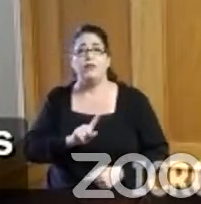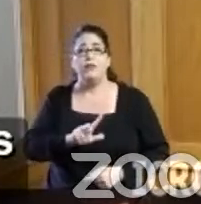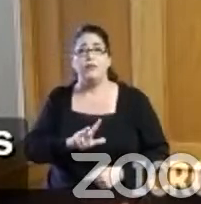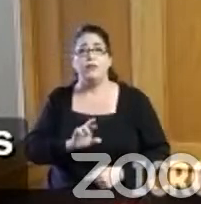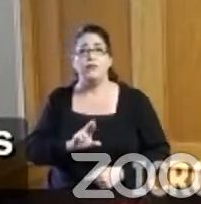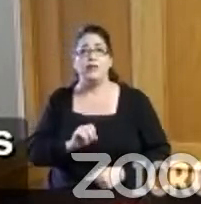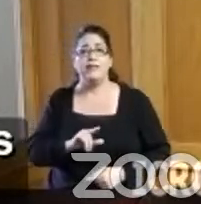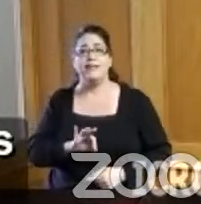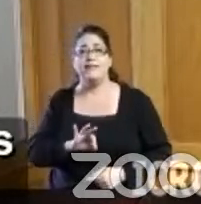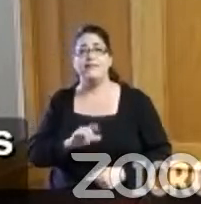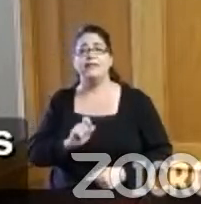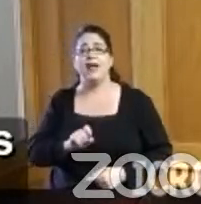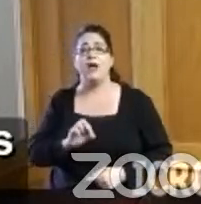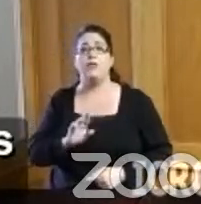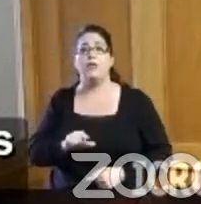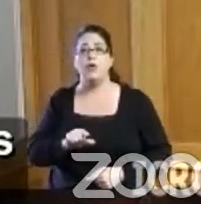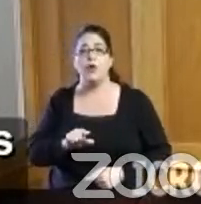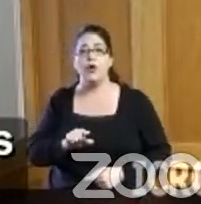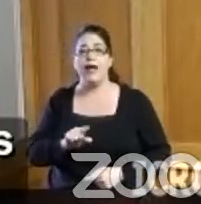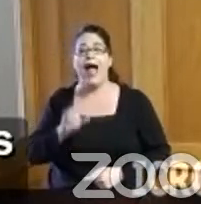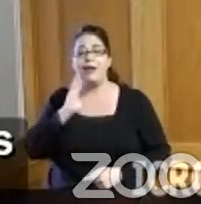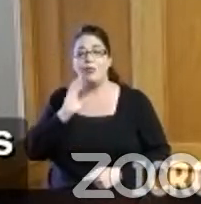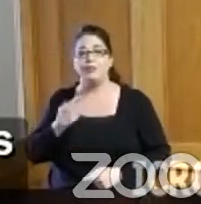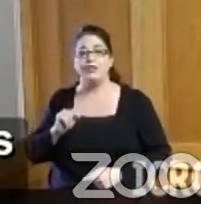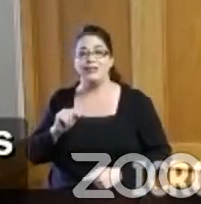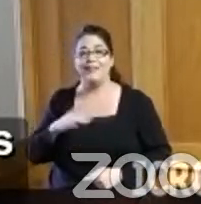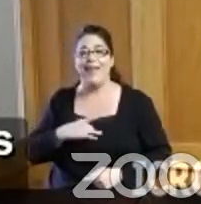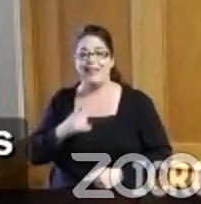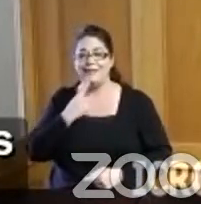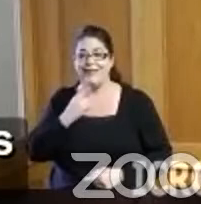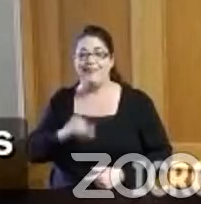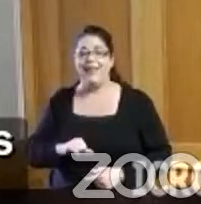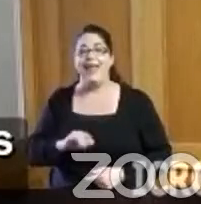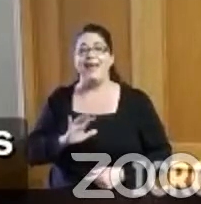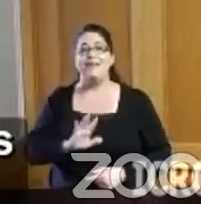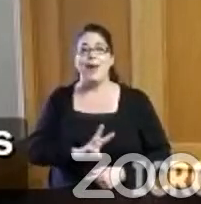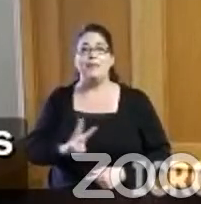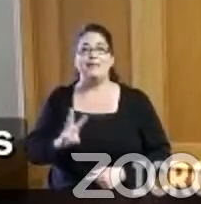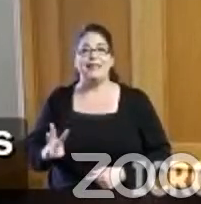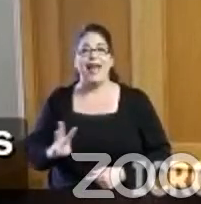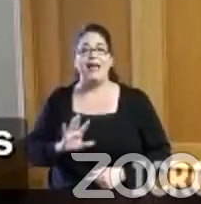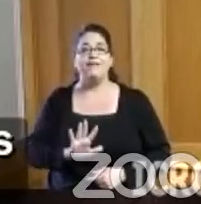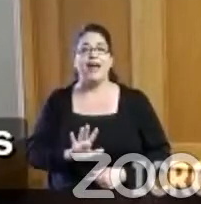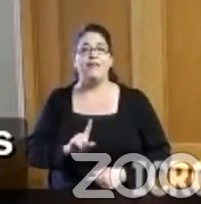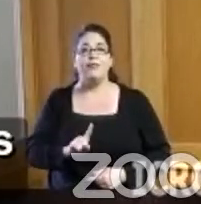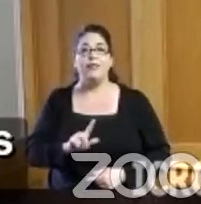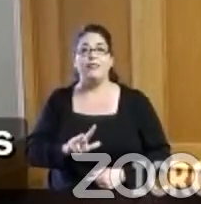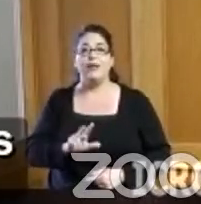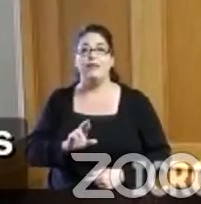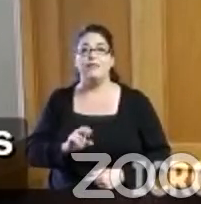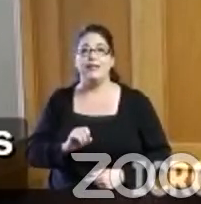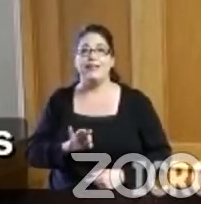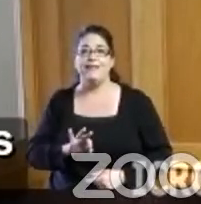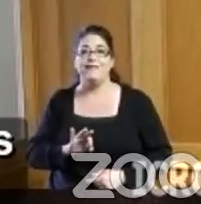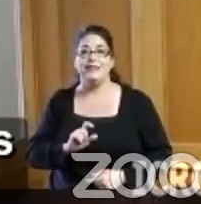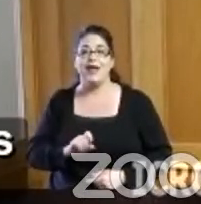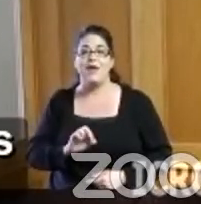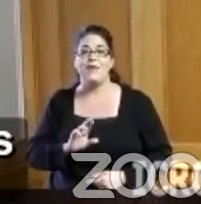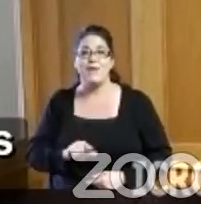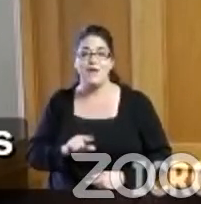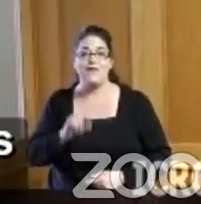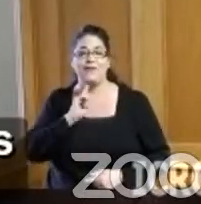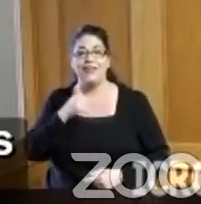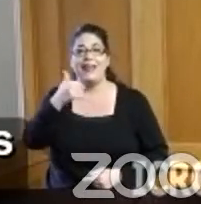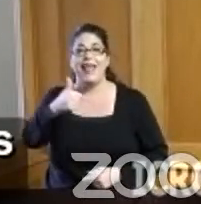513relief.org. I know Bridget likes saying that all the time, 513relief.org, to find out where the bus is going next. But